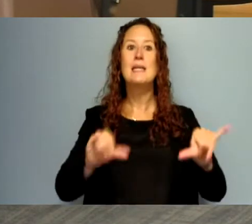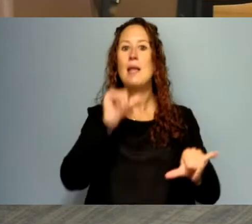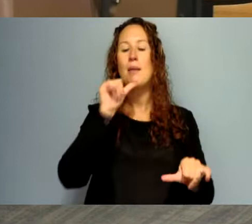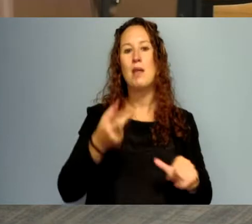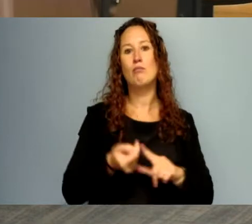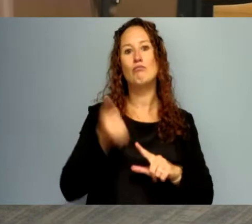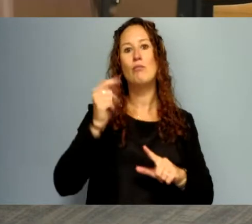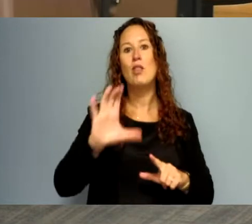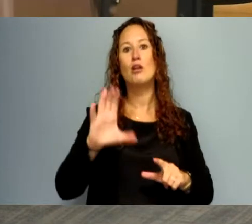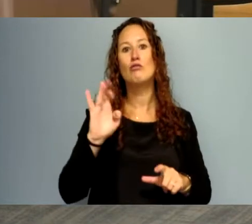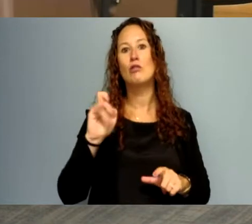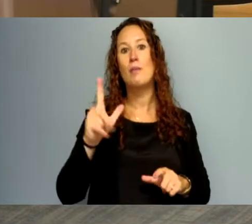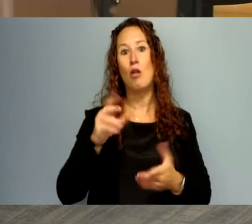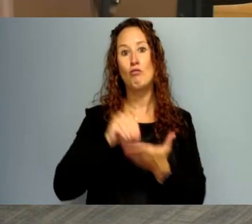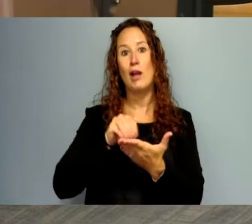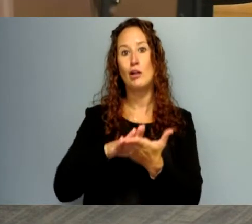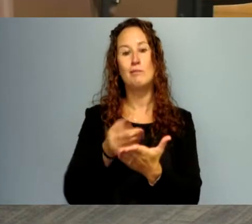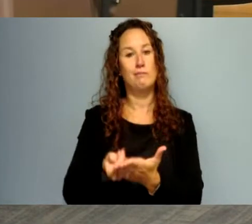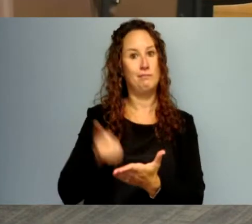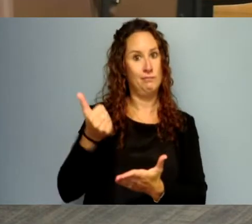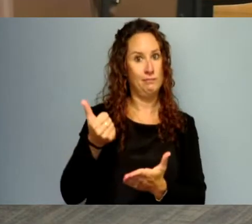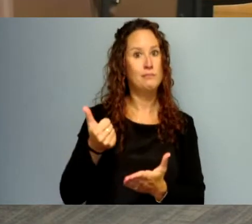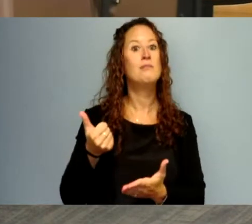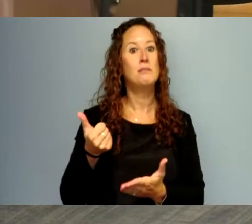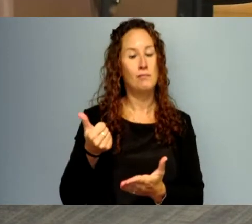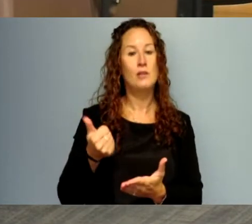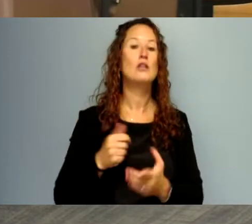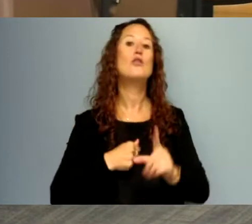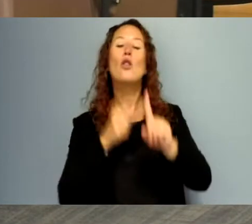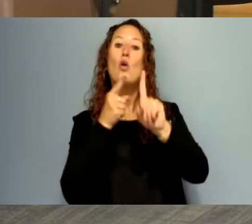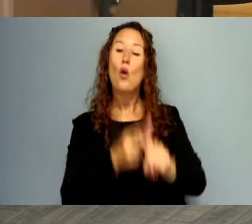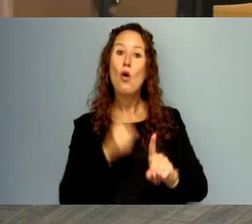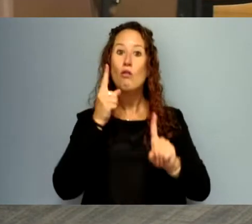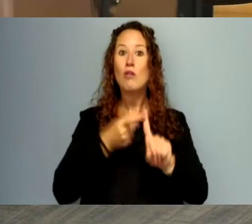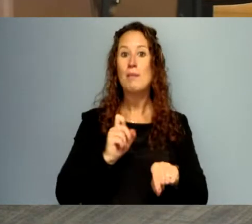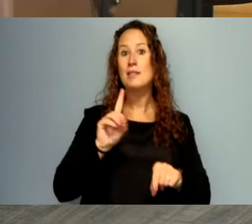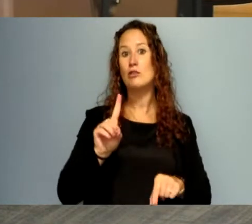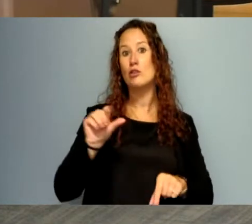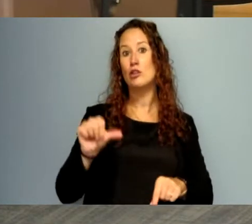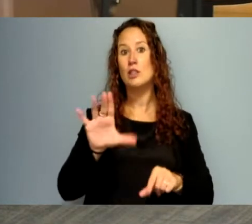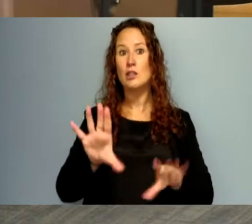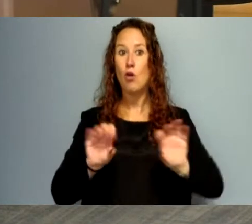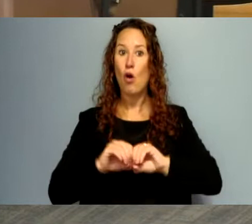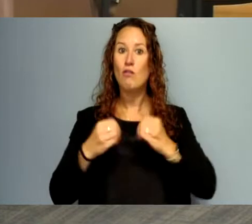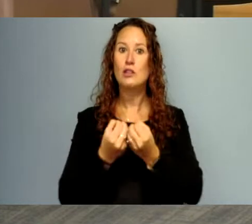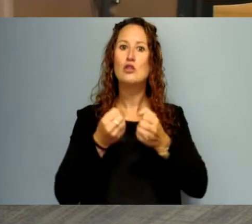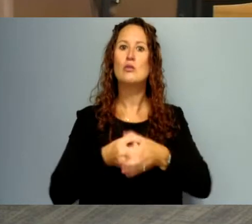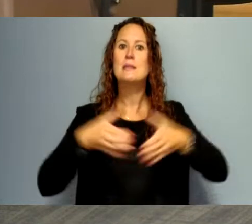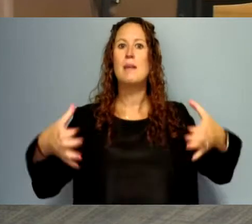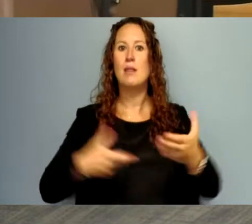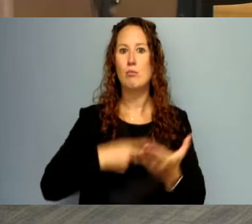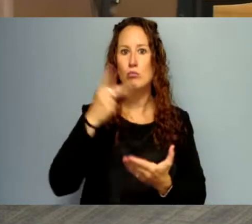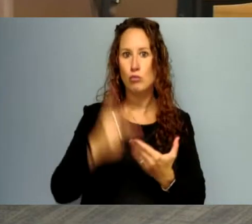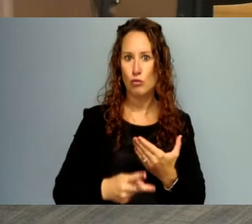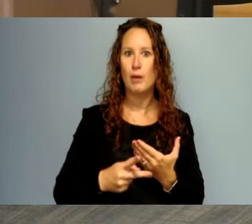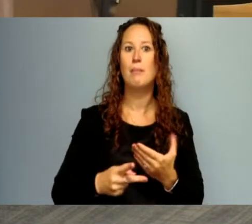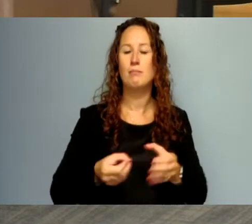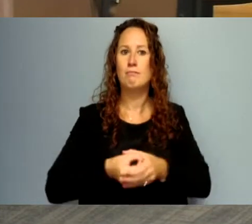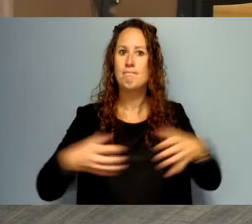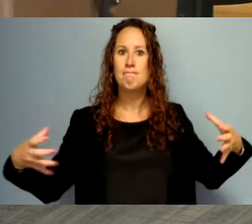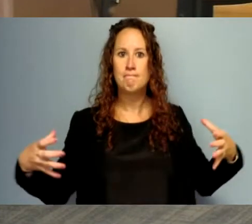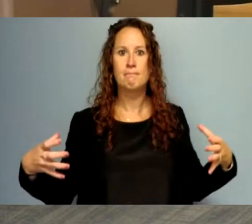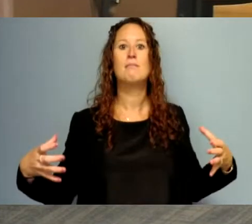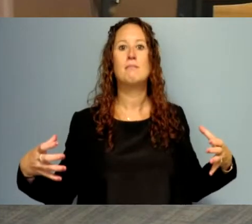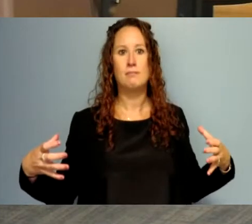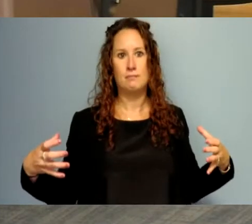record. So the very laudable goal of the District Attorney's Office is to expand this program, hopefully beyond the reaches of,